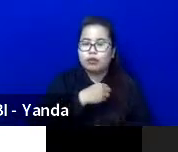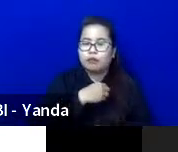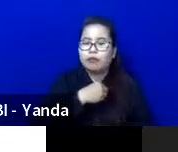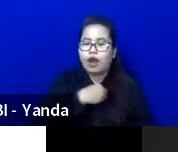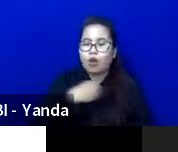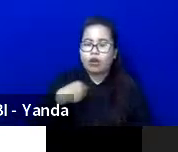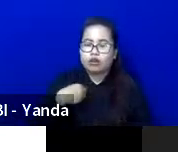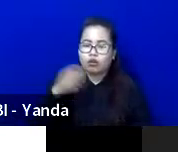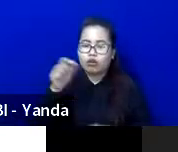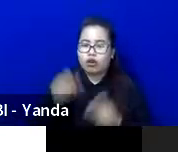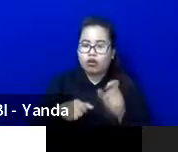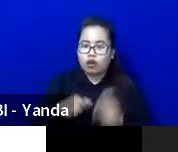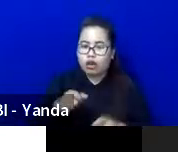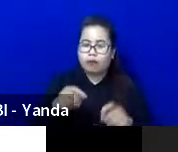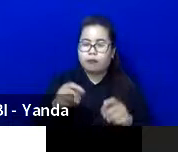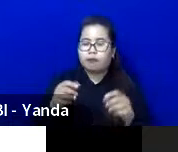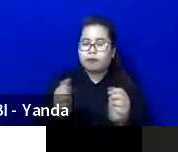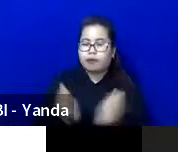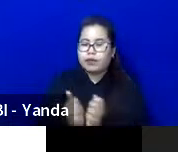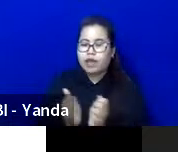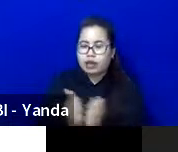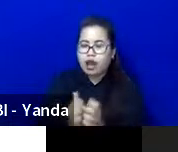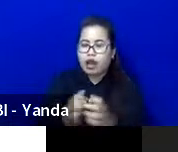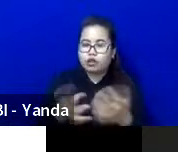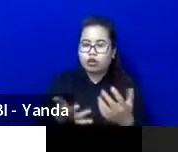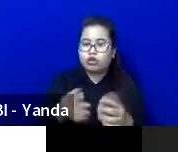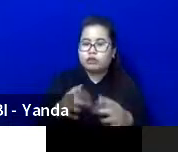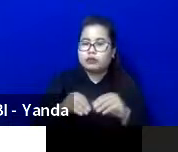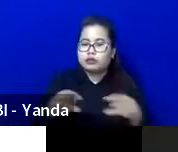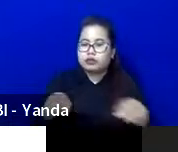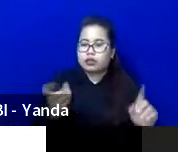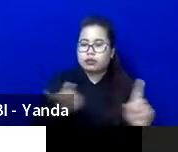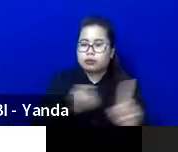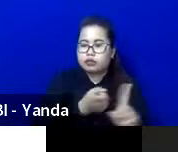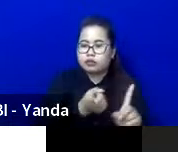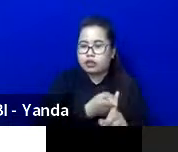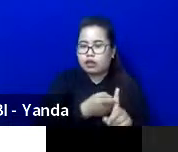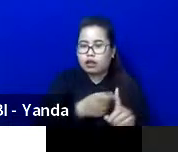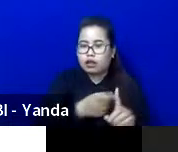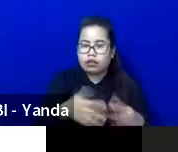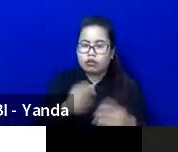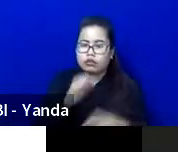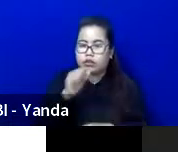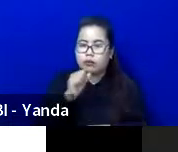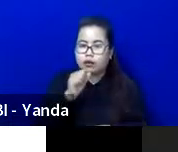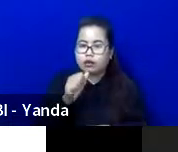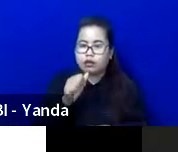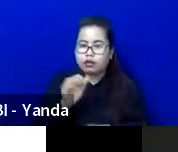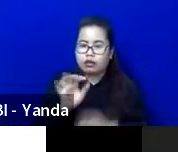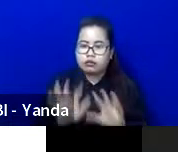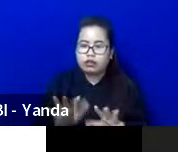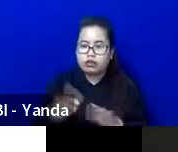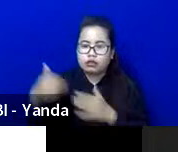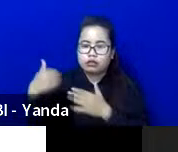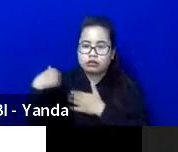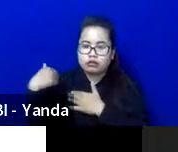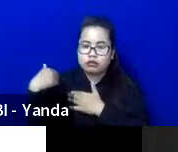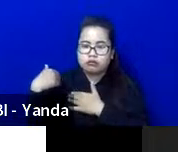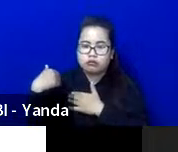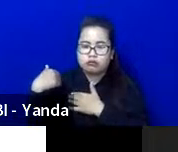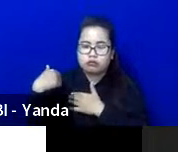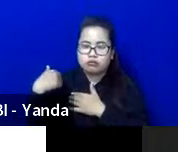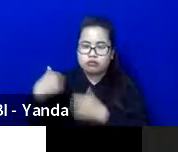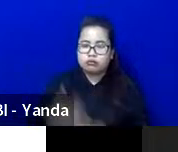they had a responsibility. Also, the colonial state felt responsible for the health